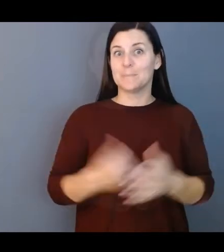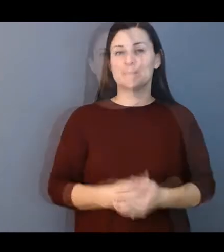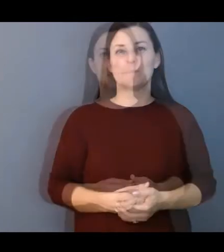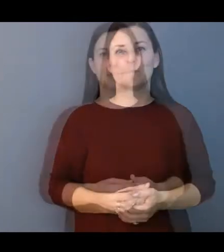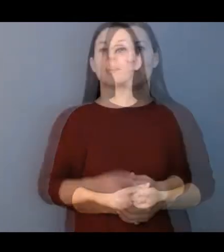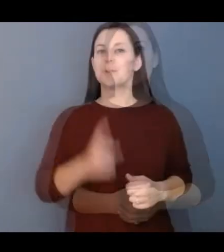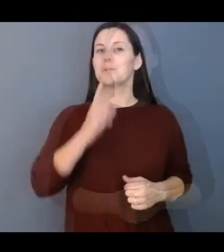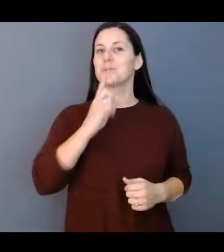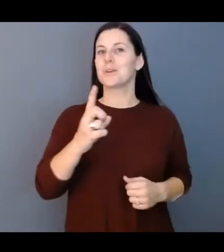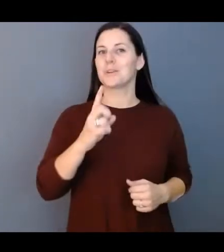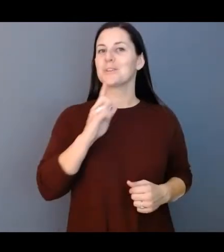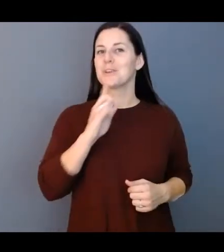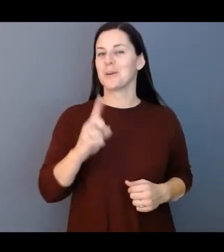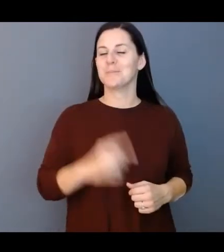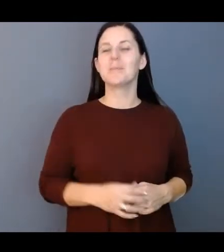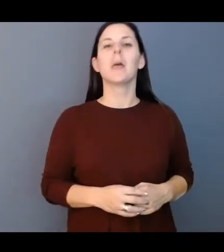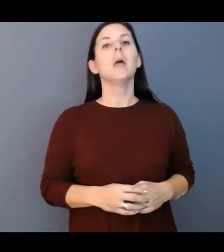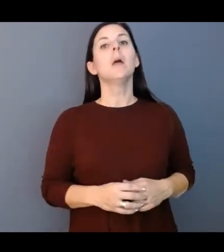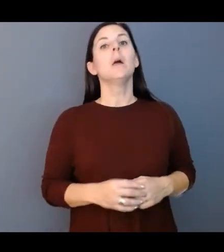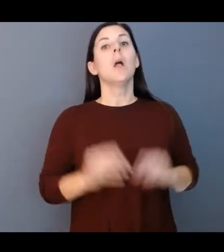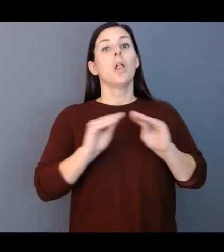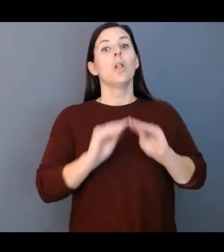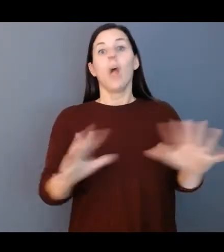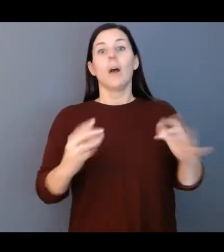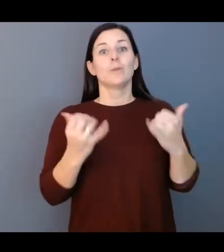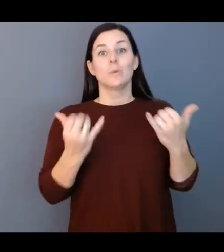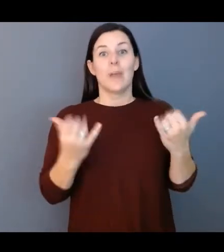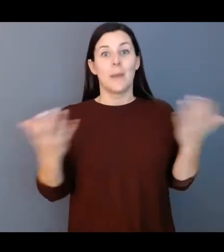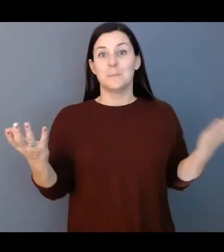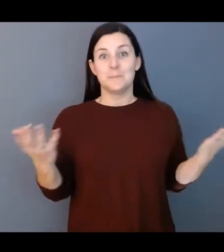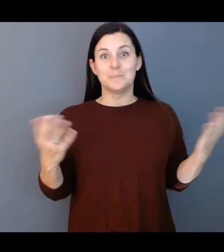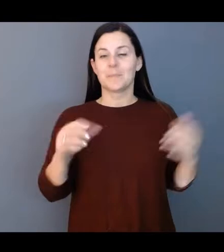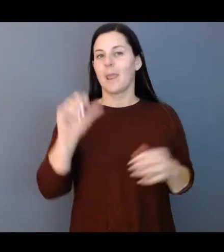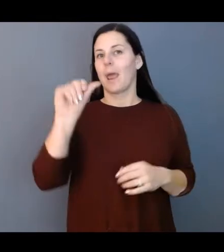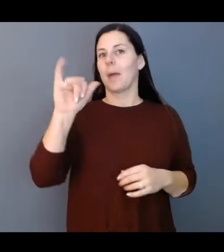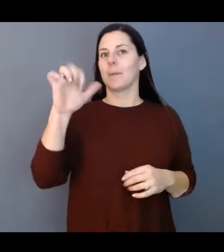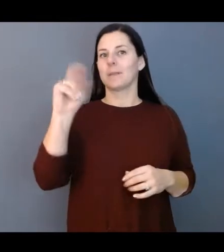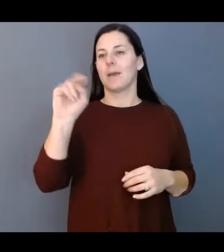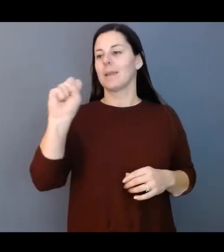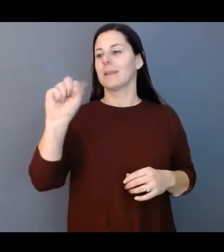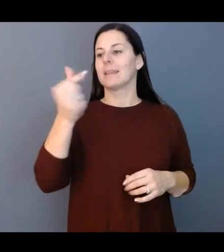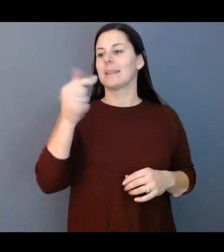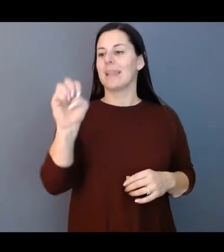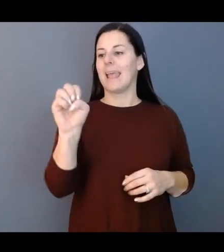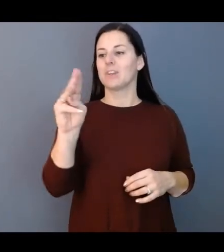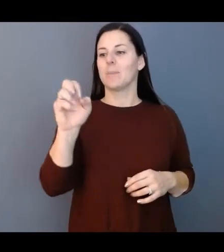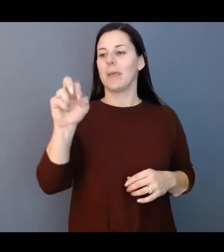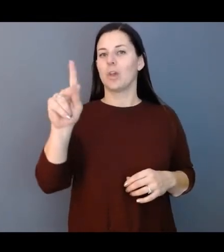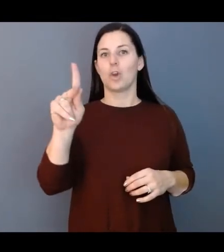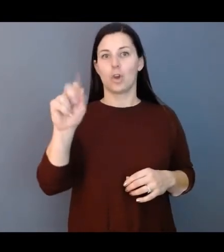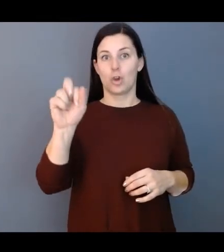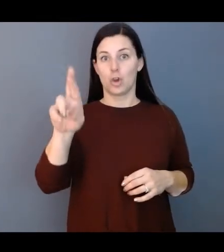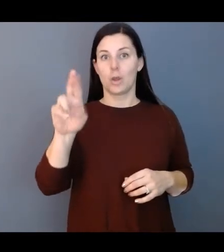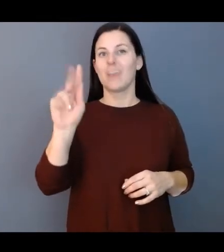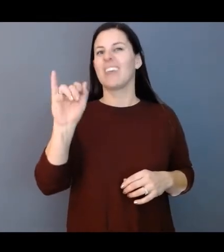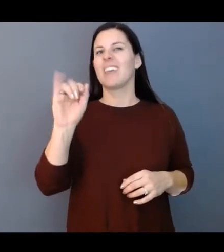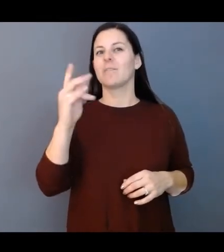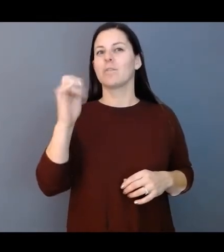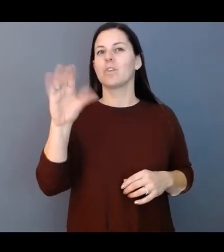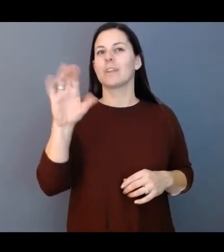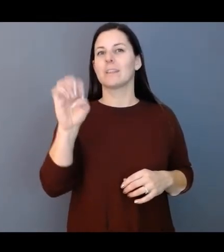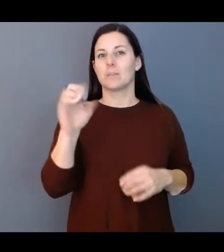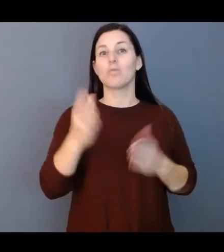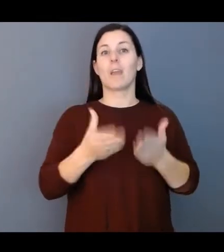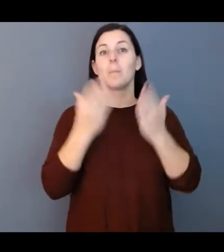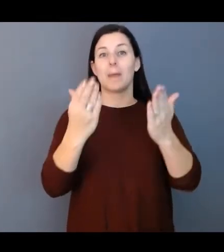launched today. Sure. So what we launched today is Amazon SageMaker Inference Recommender.